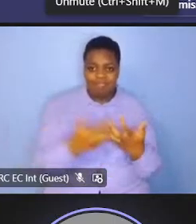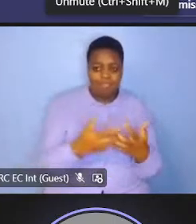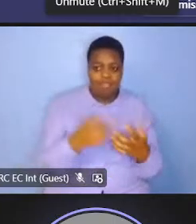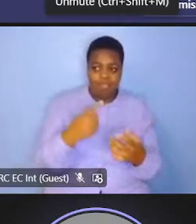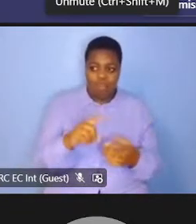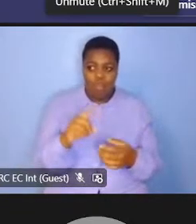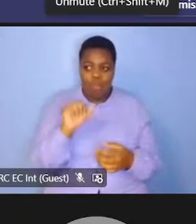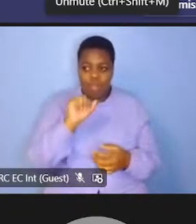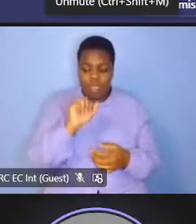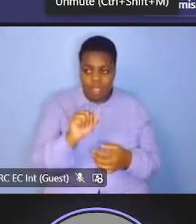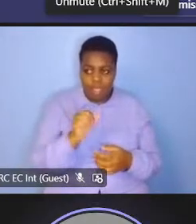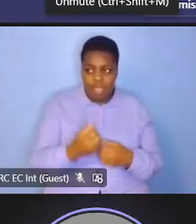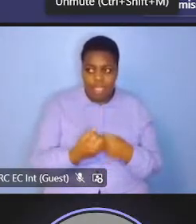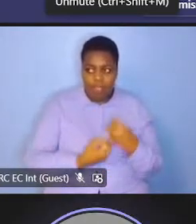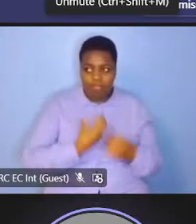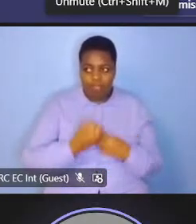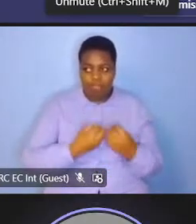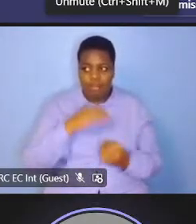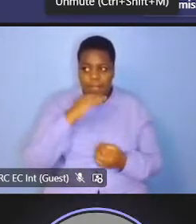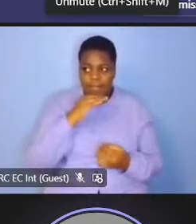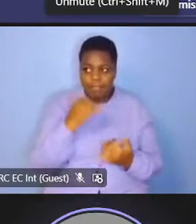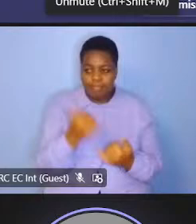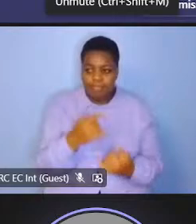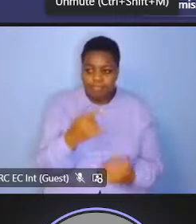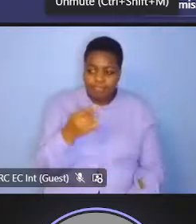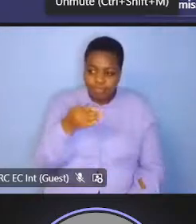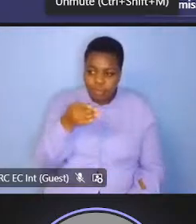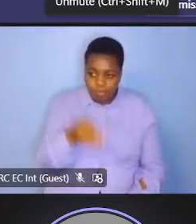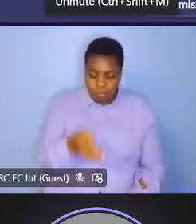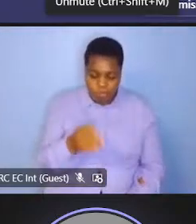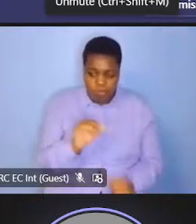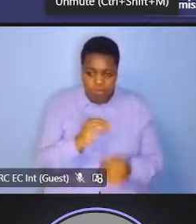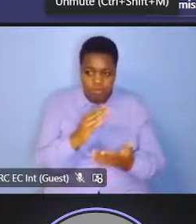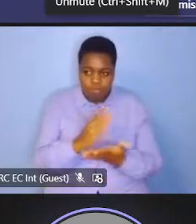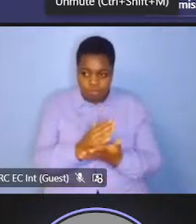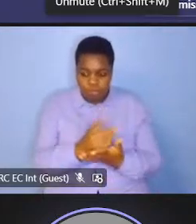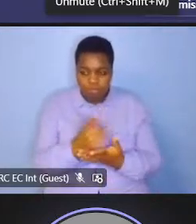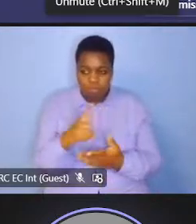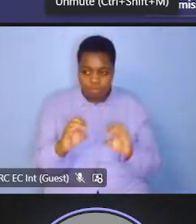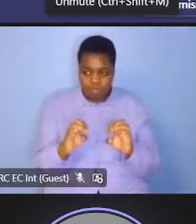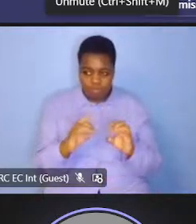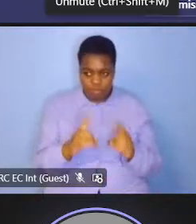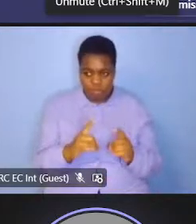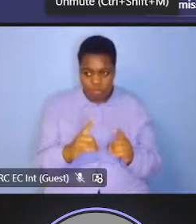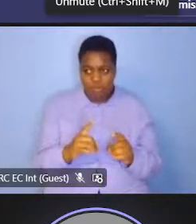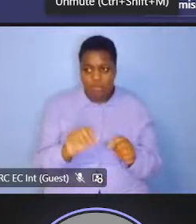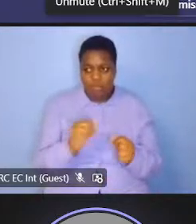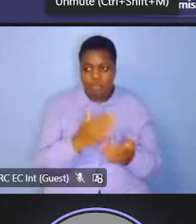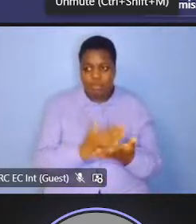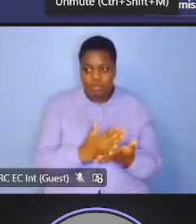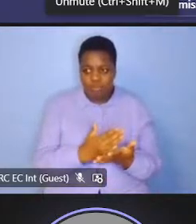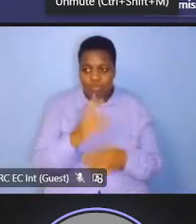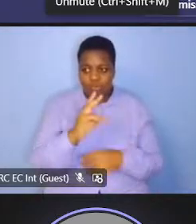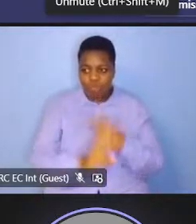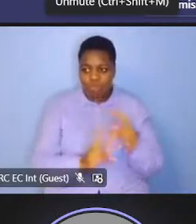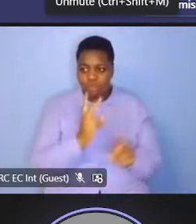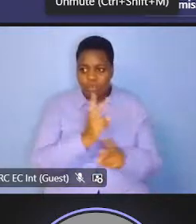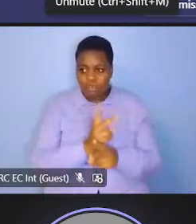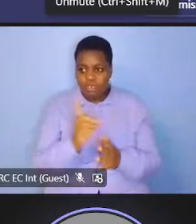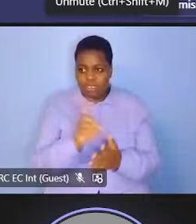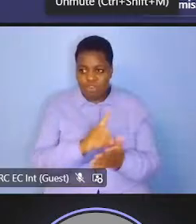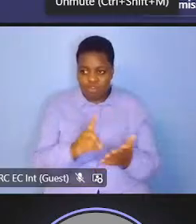expression. The CG is therefore calling upon the Department of Education to redraft the